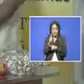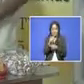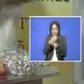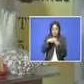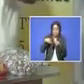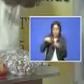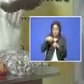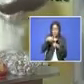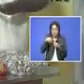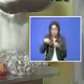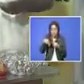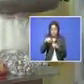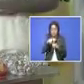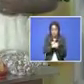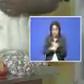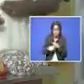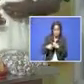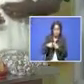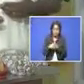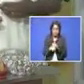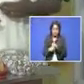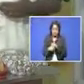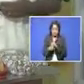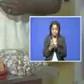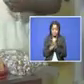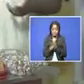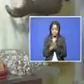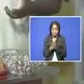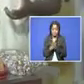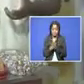size you want. We do assorted packages where you can help for a